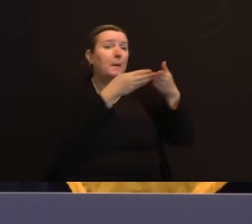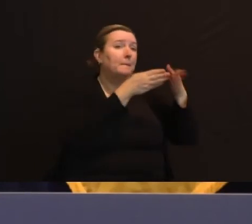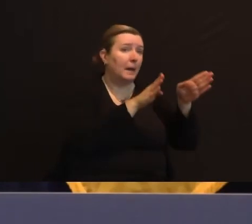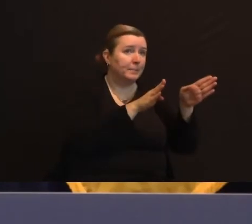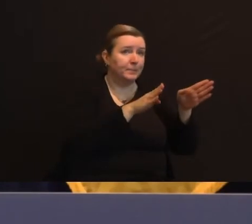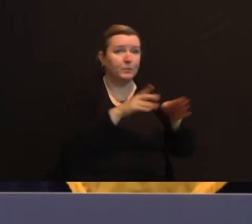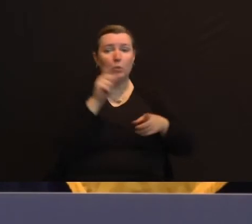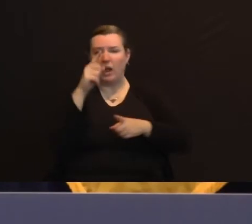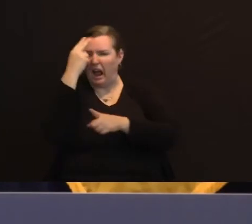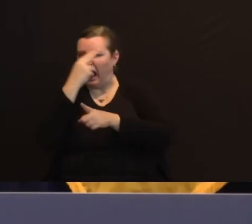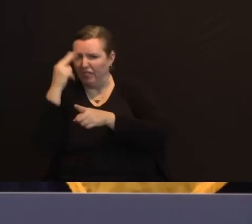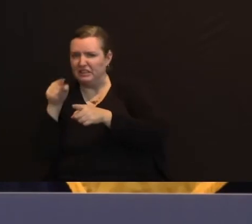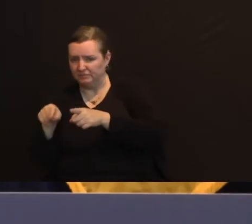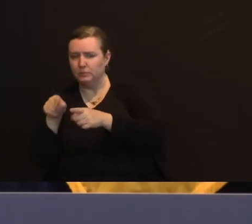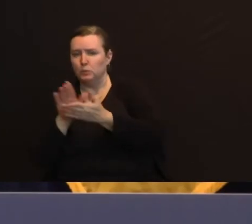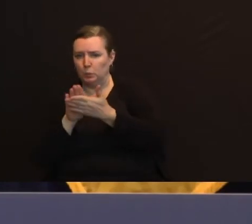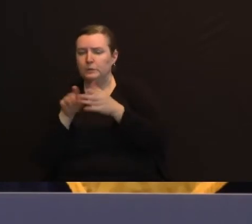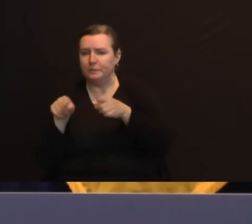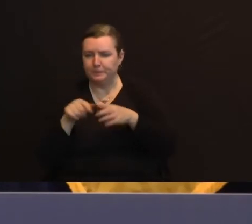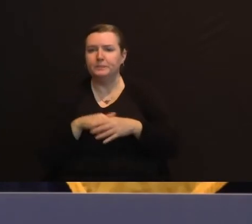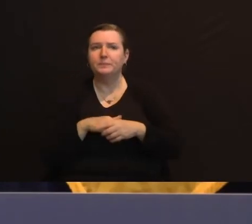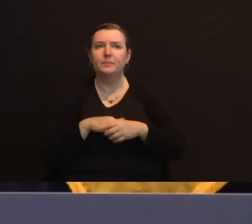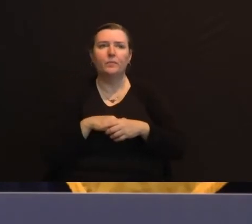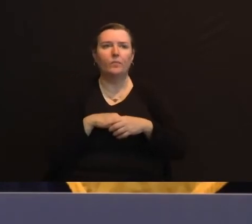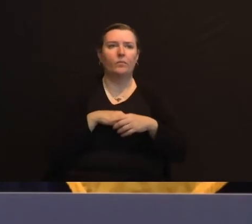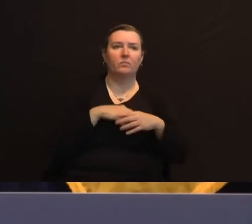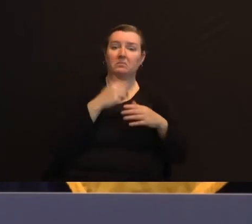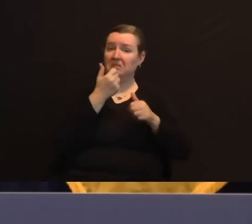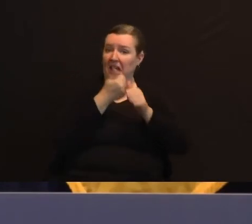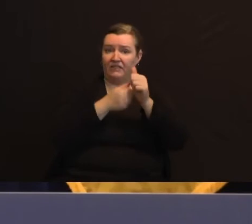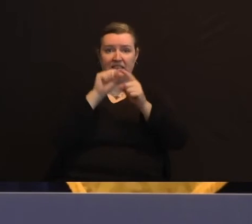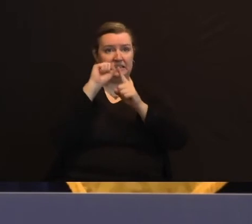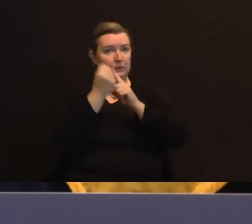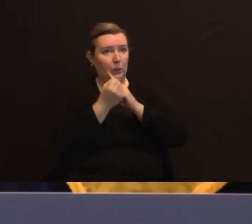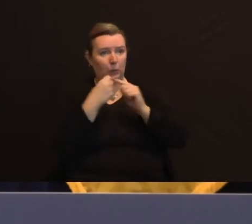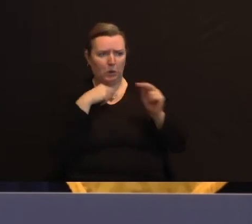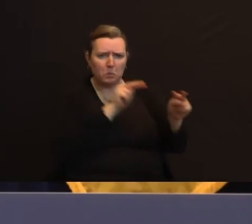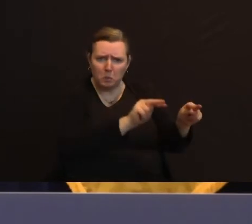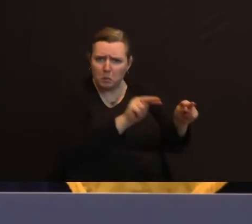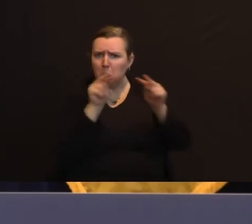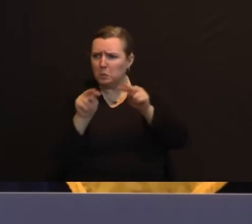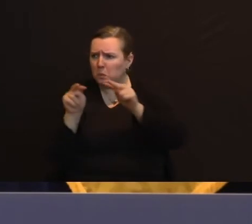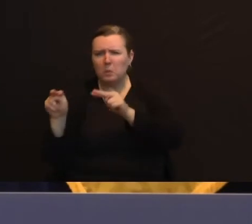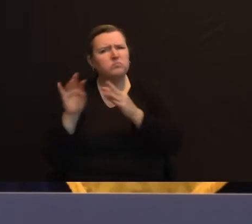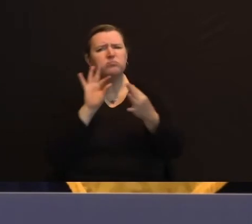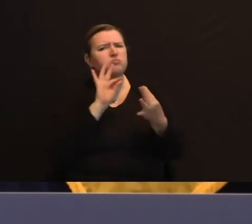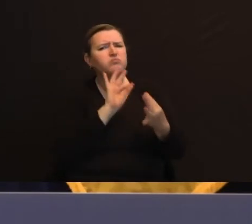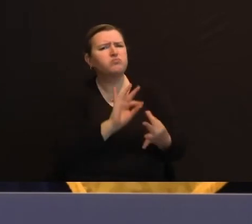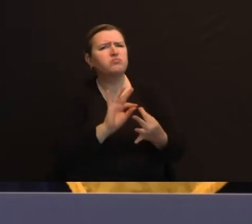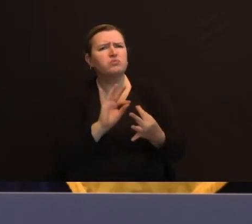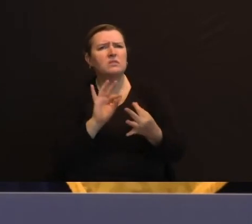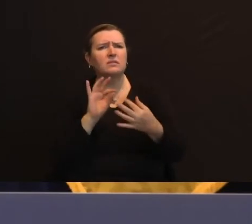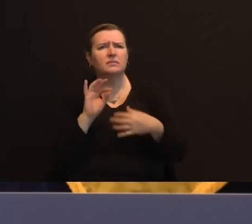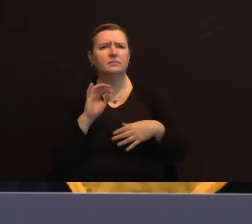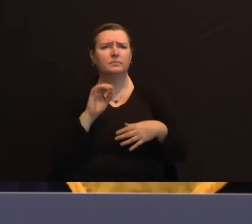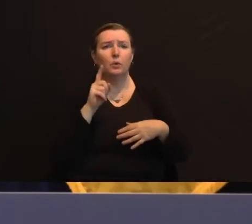And in every case, it was exactly as you'd want it. One-way